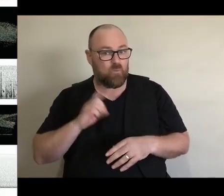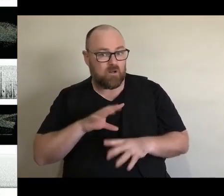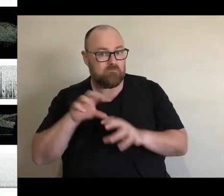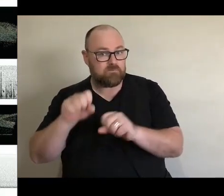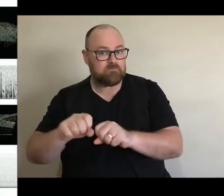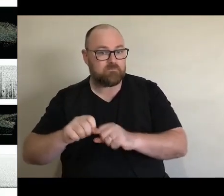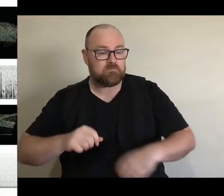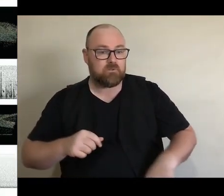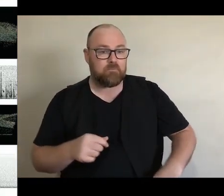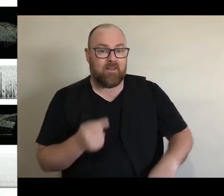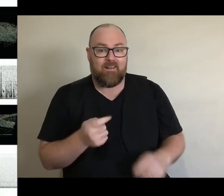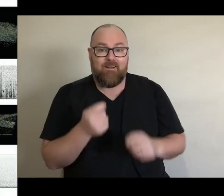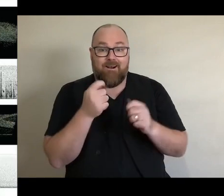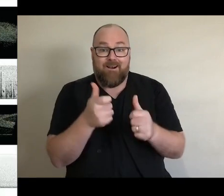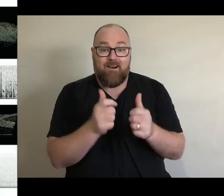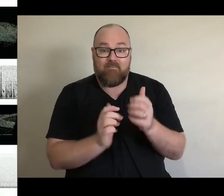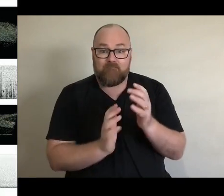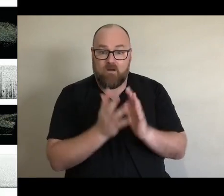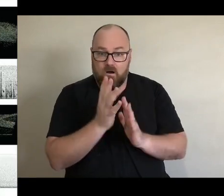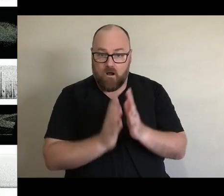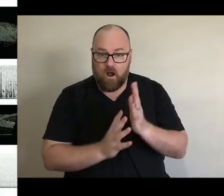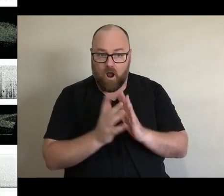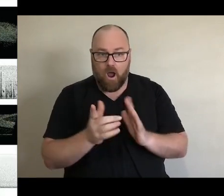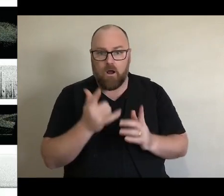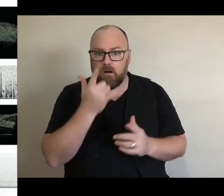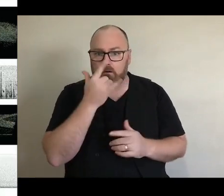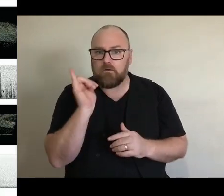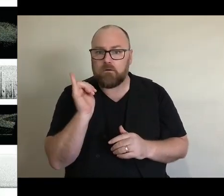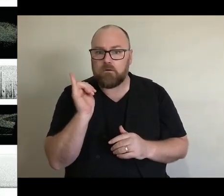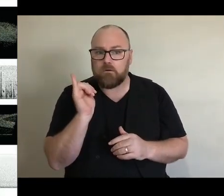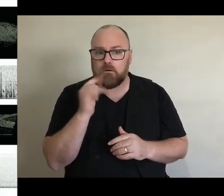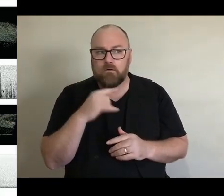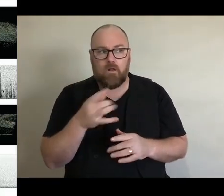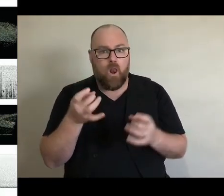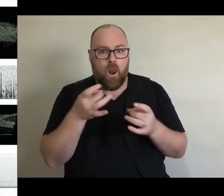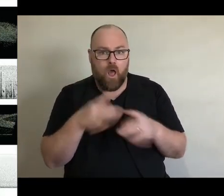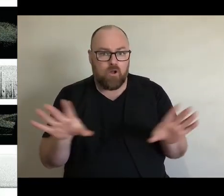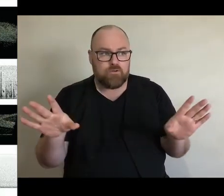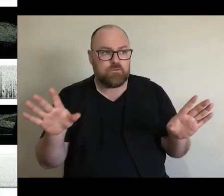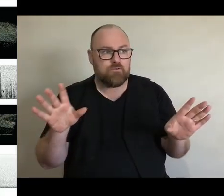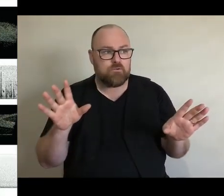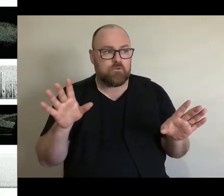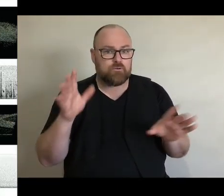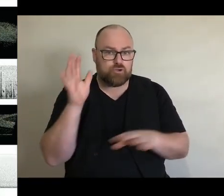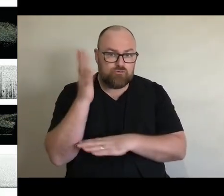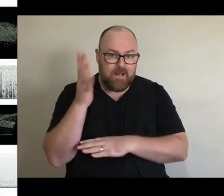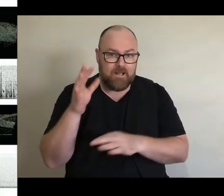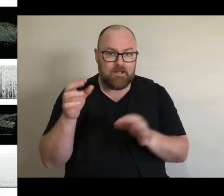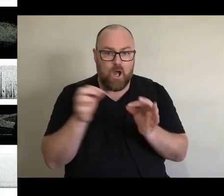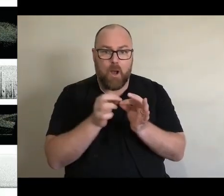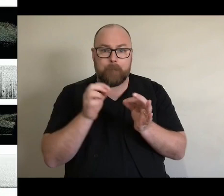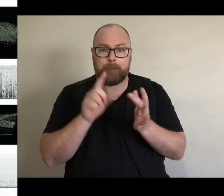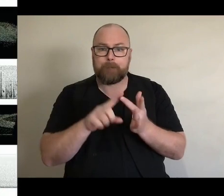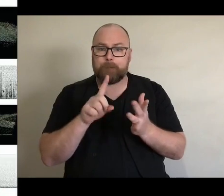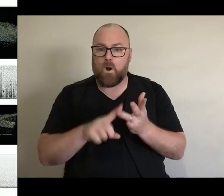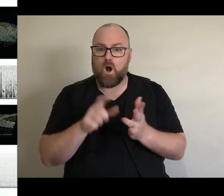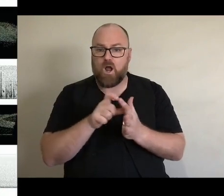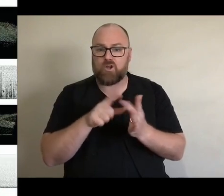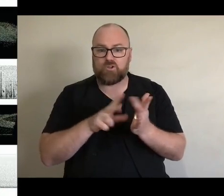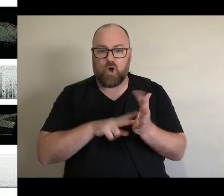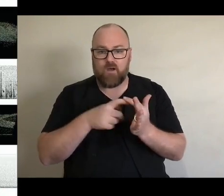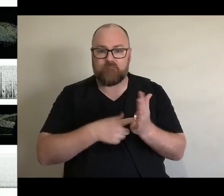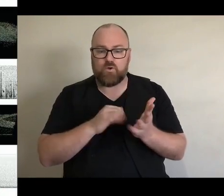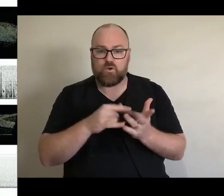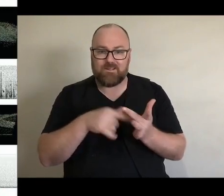those fires, you know, it's devastating. You've lost all these trees, you've lost all this biodiversity. But the truth is, and this is talking to